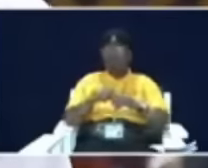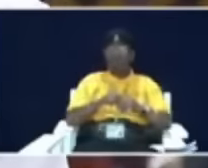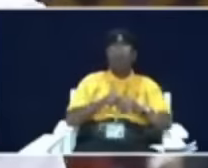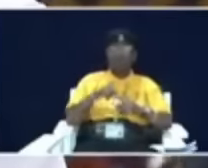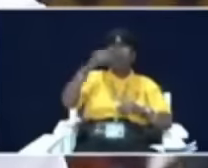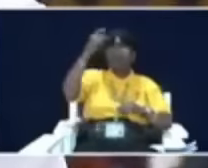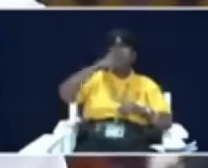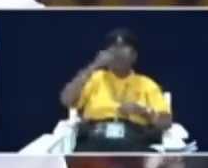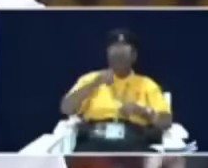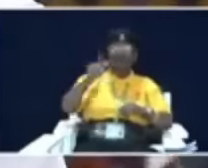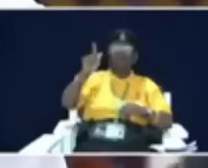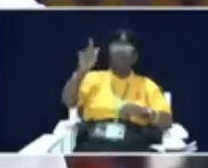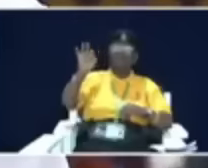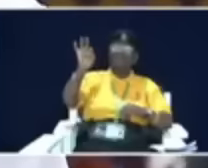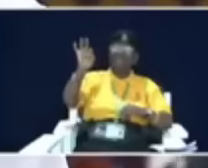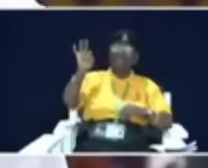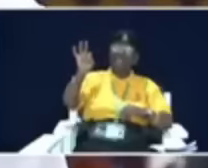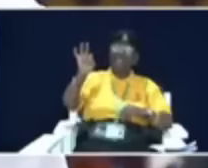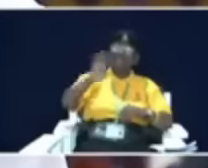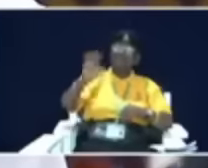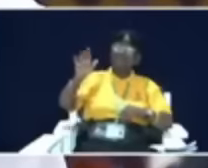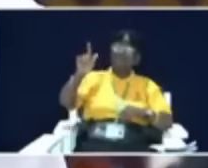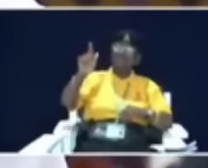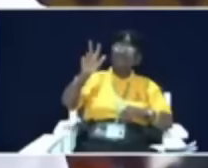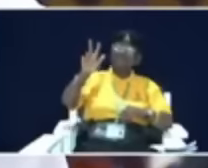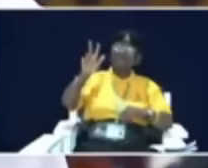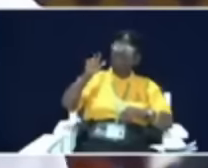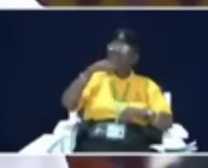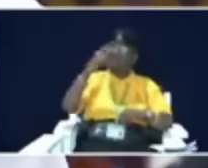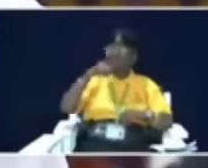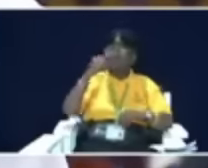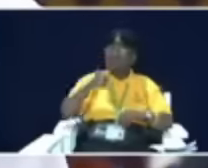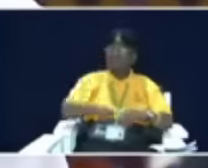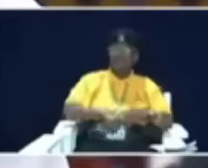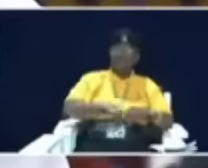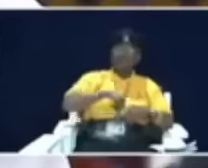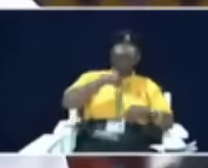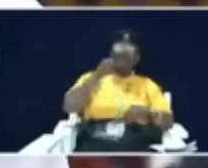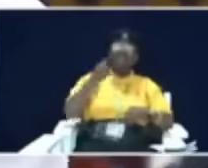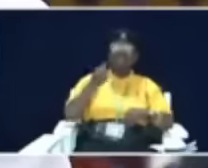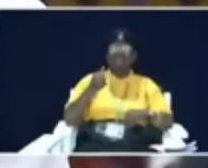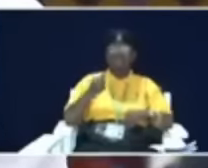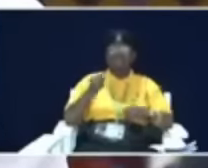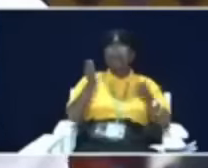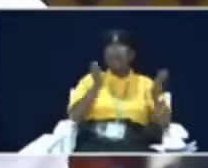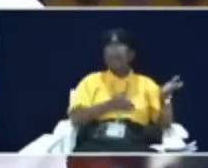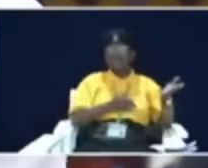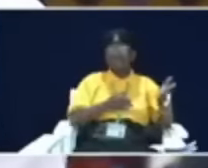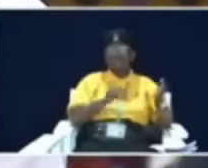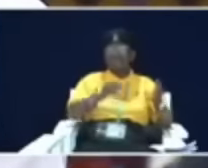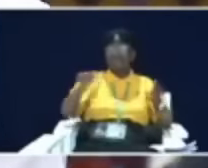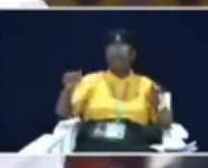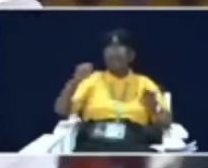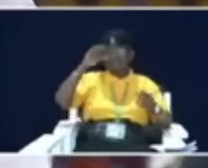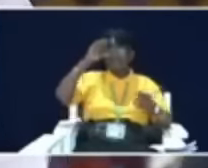Proverbs 29 verse 23, Proverbs 29 verse 23 says, pride brings a man